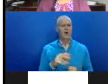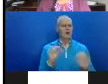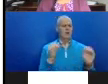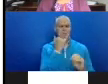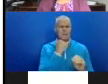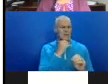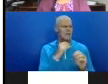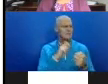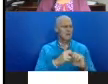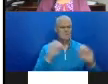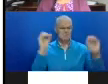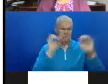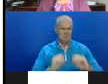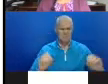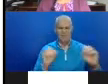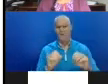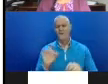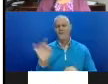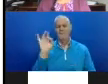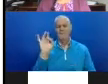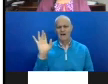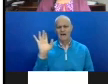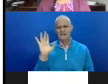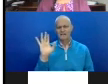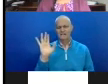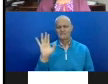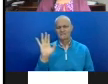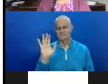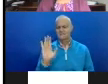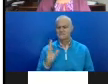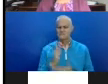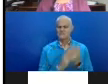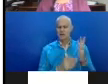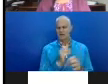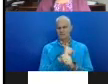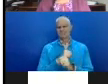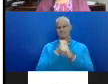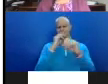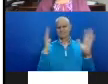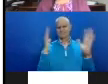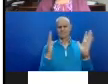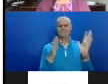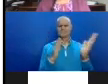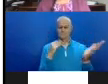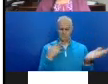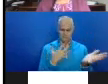problems, violence. So part of this idea I'm taken to talking about